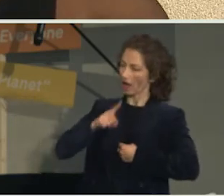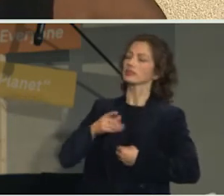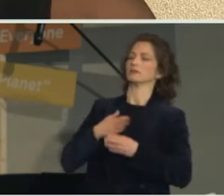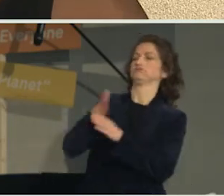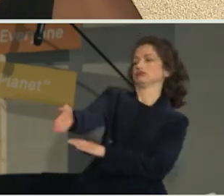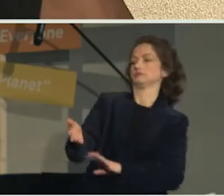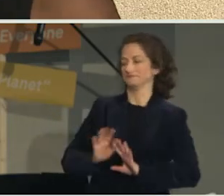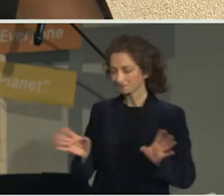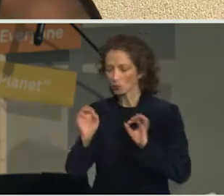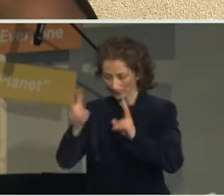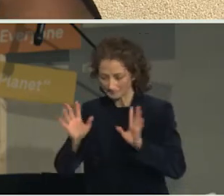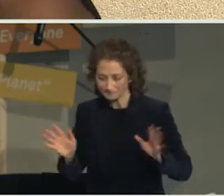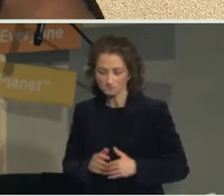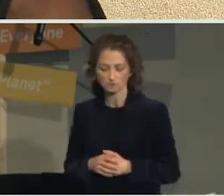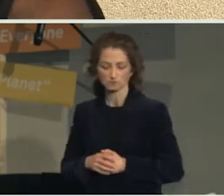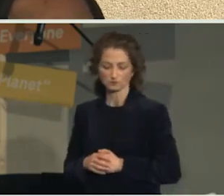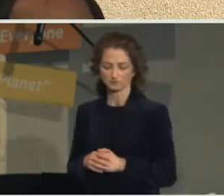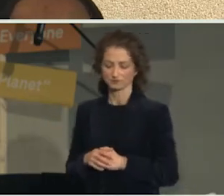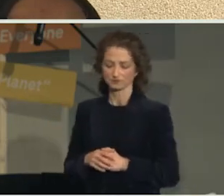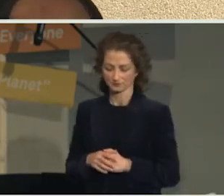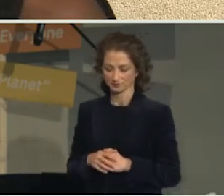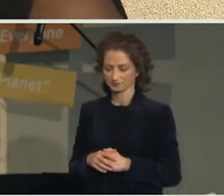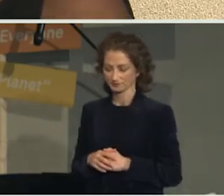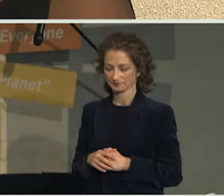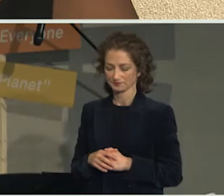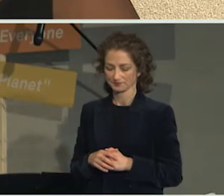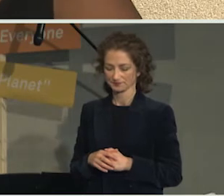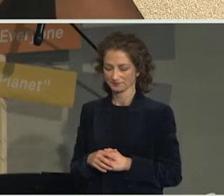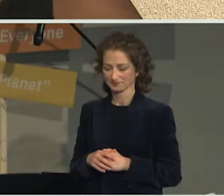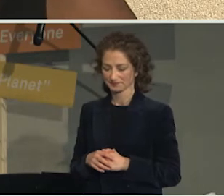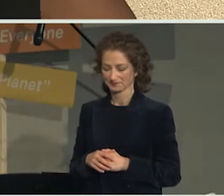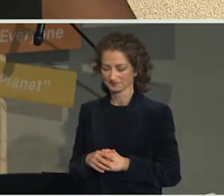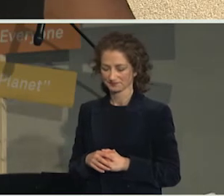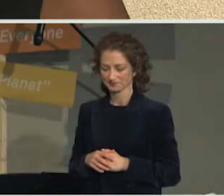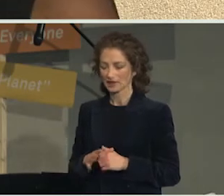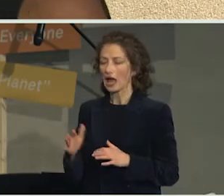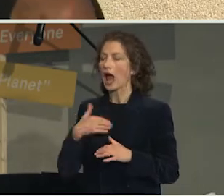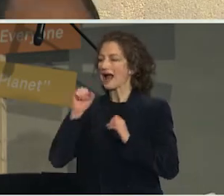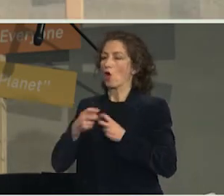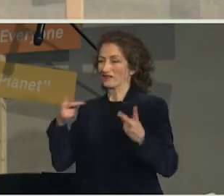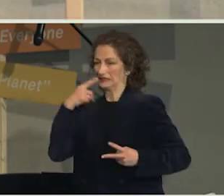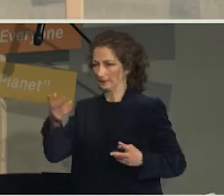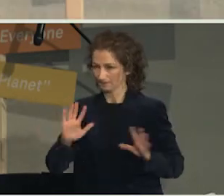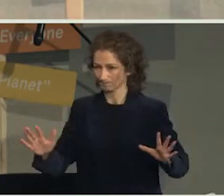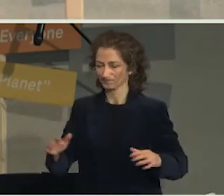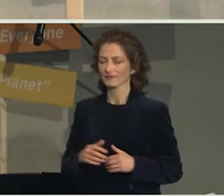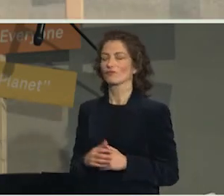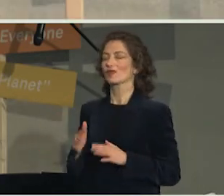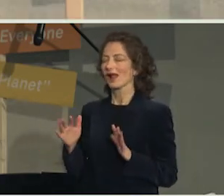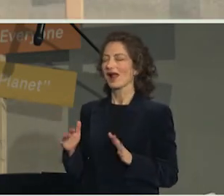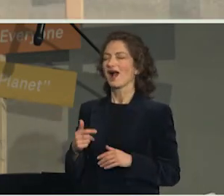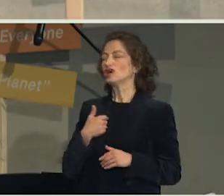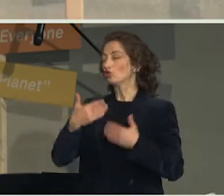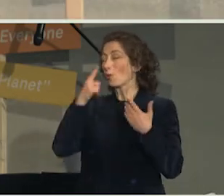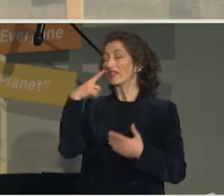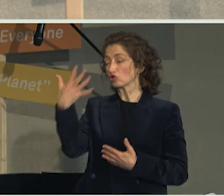are in a civil society place, I'm gonna tell you exactly what we said. I'm not gonna sugarcoat it. We said we weren't gonna take any shit from anybody at the